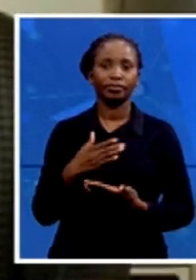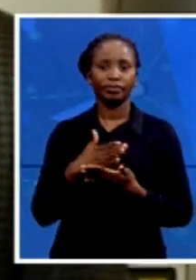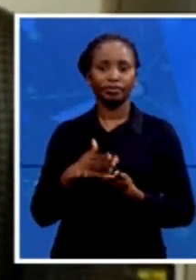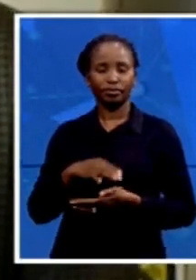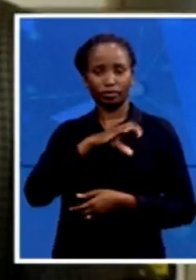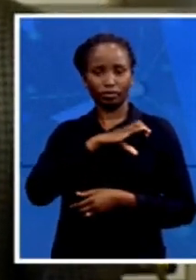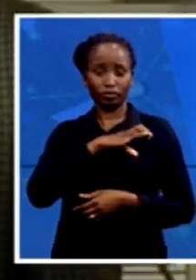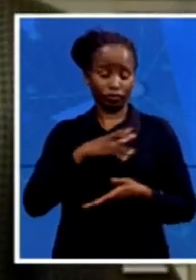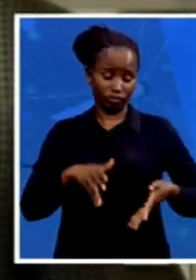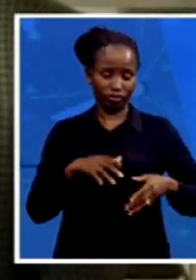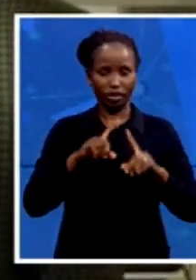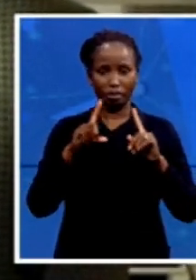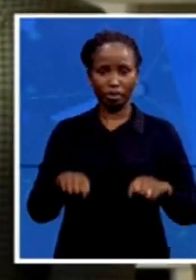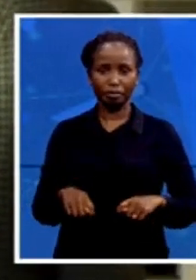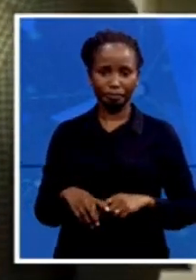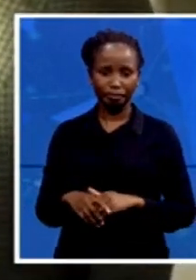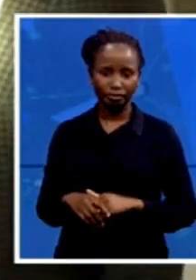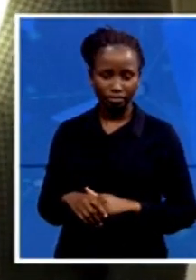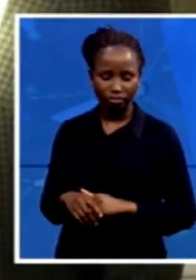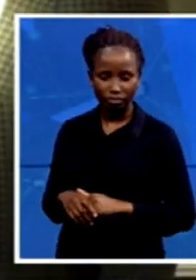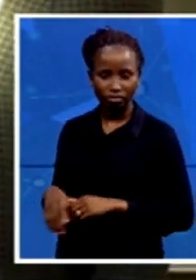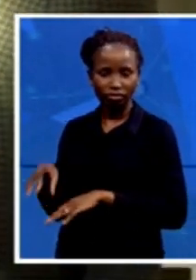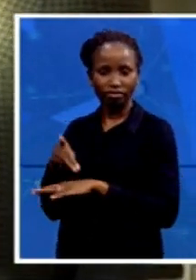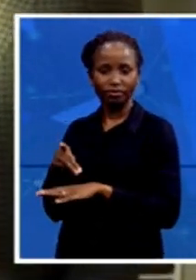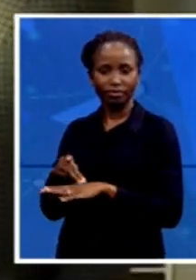you mentioned laparoscopy.